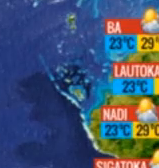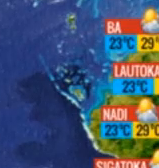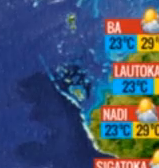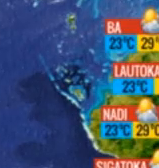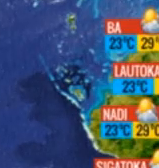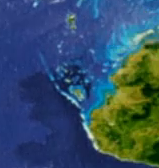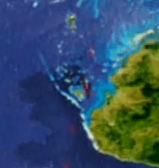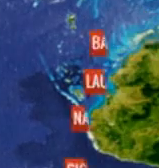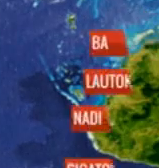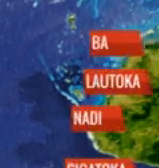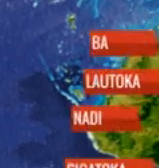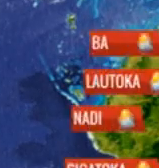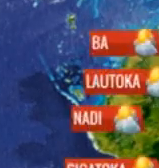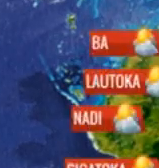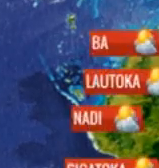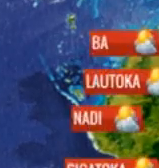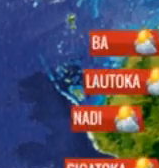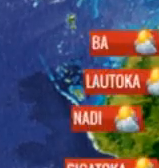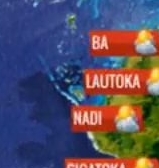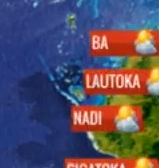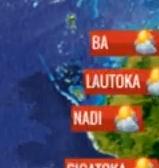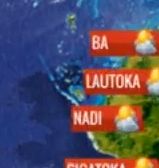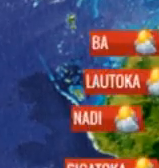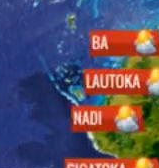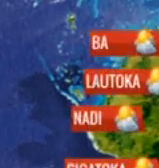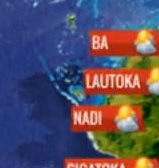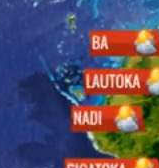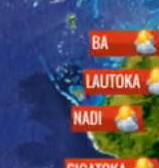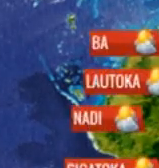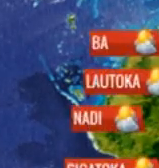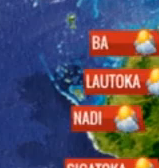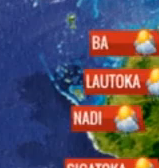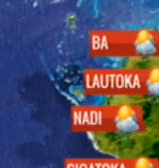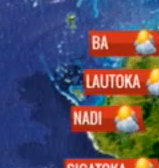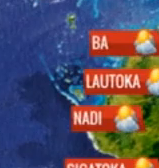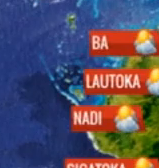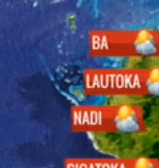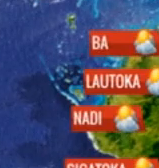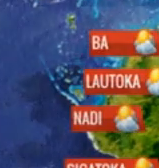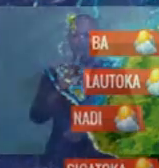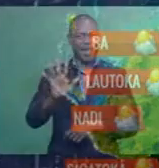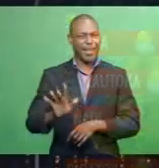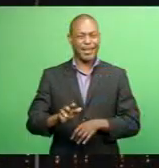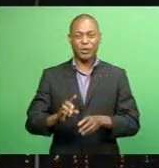possible thunderstorms. And the outlook for Tuesday, mostly fine conditions.